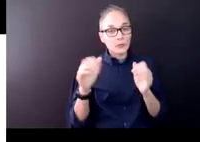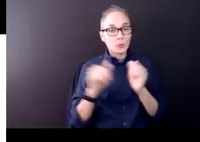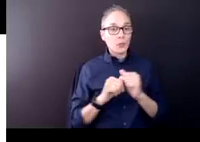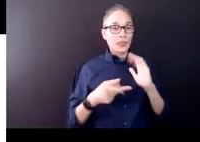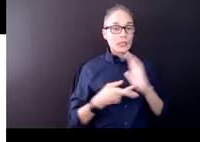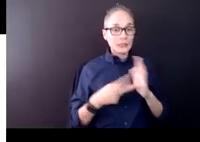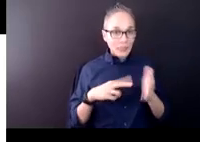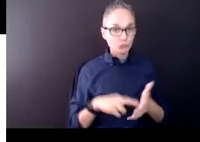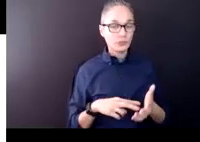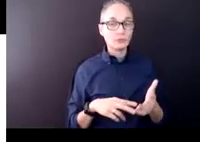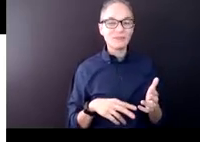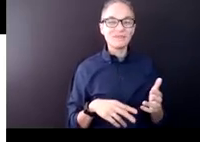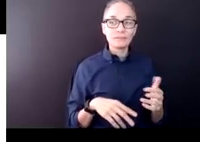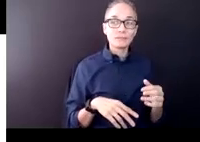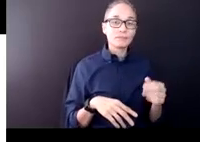don't,